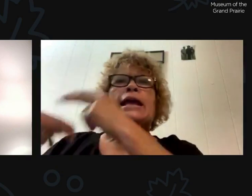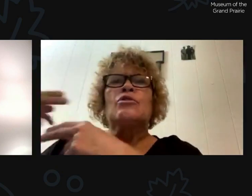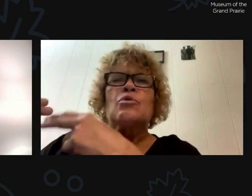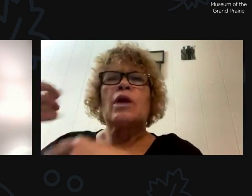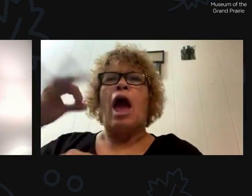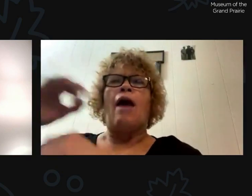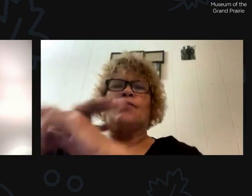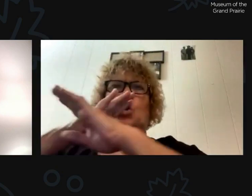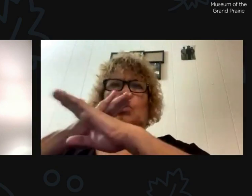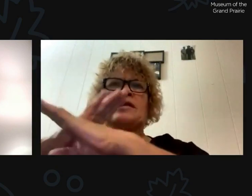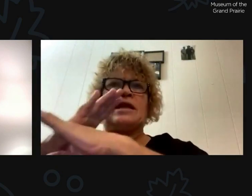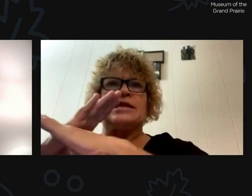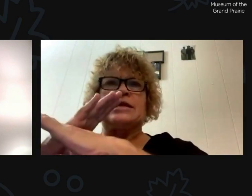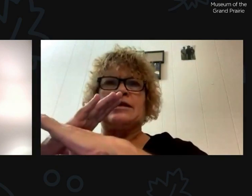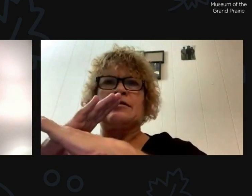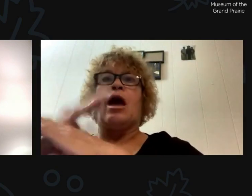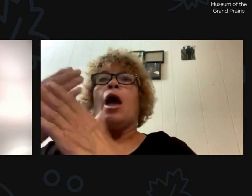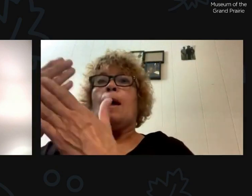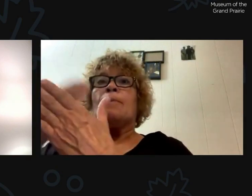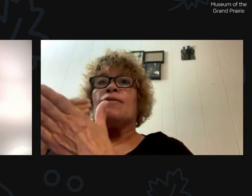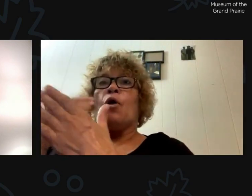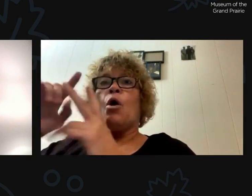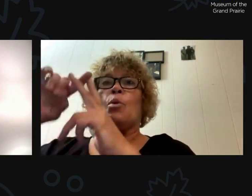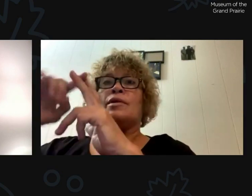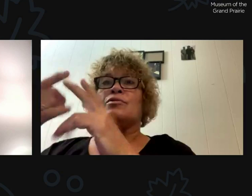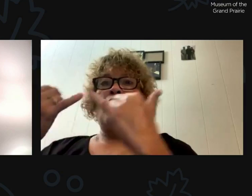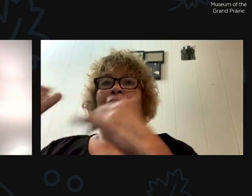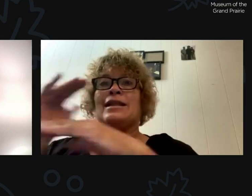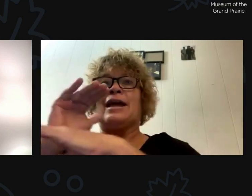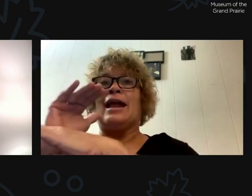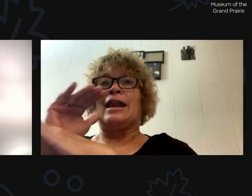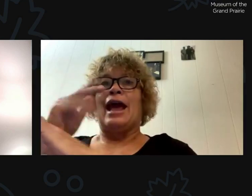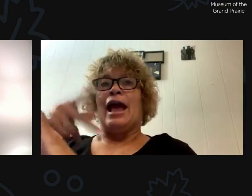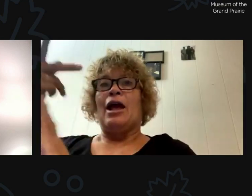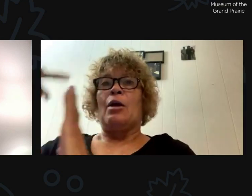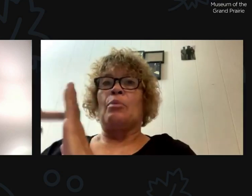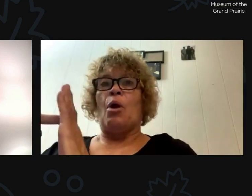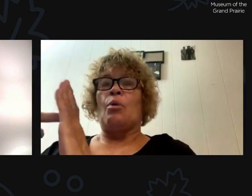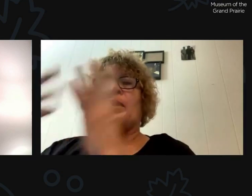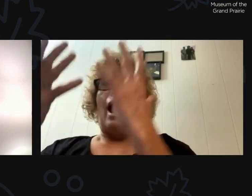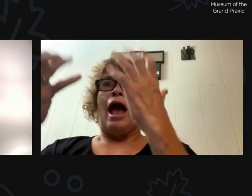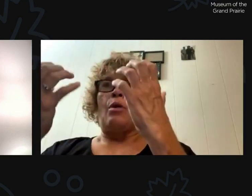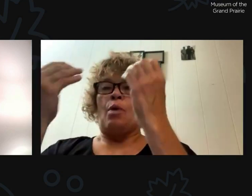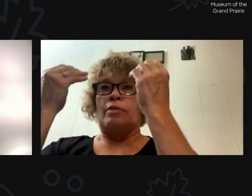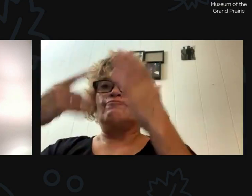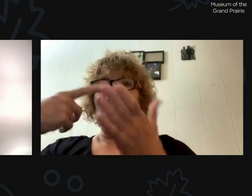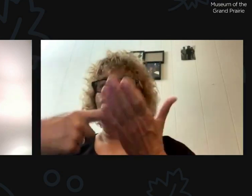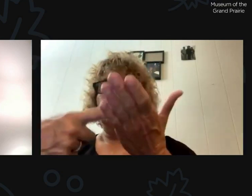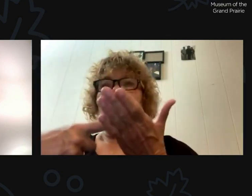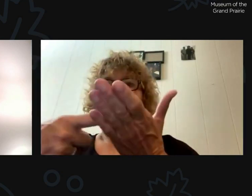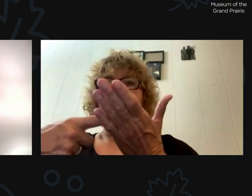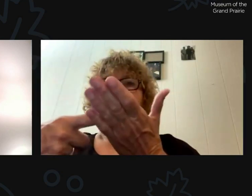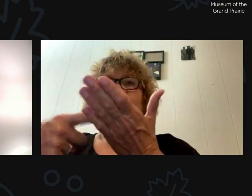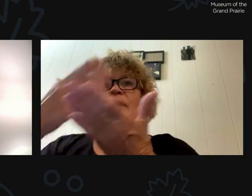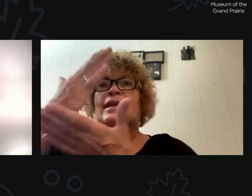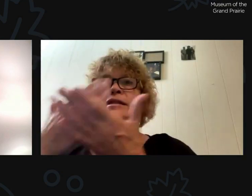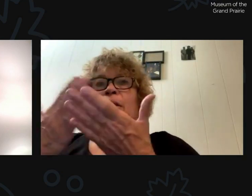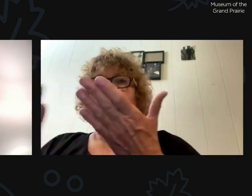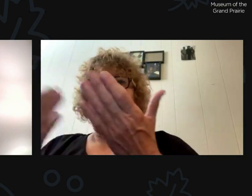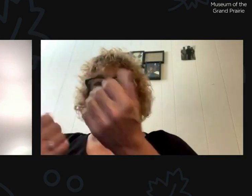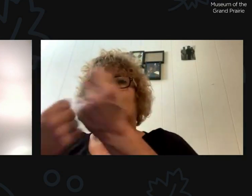resistance. Before we do get into tonight's program, I just wanted to go over a few items, promote some